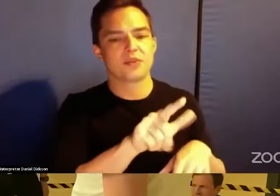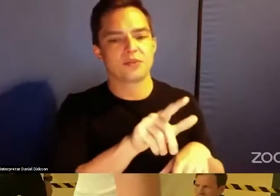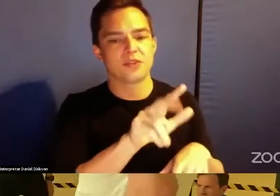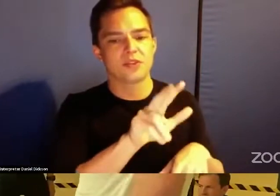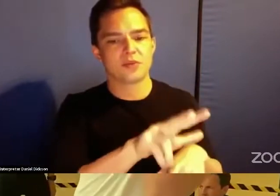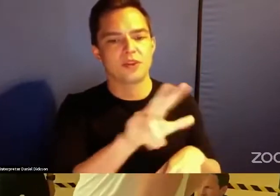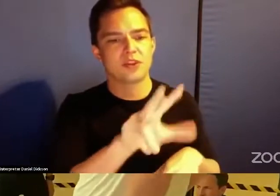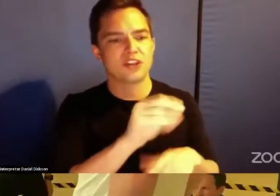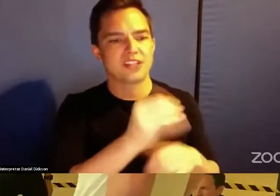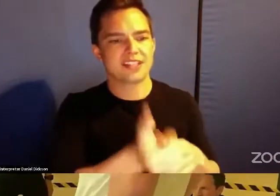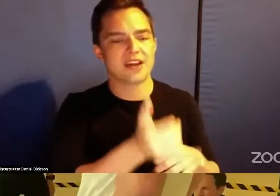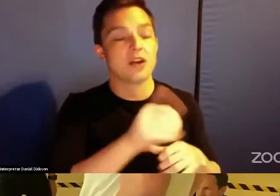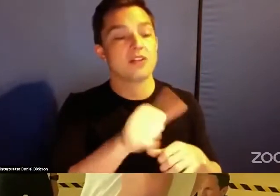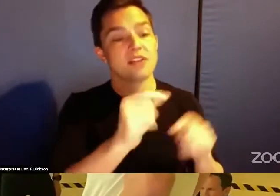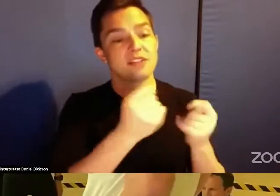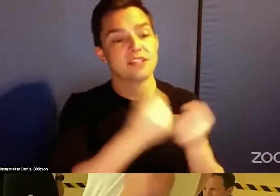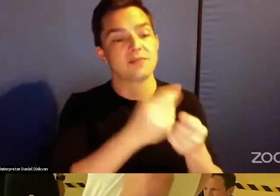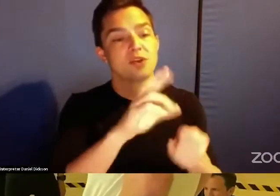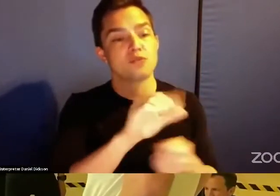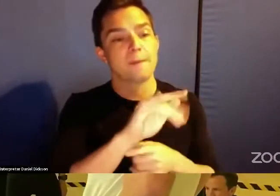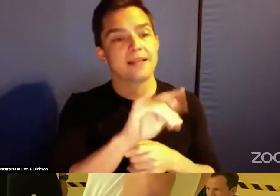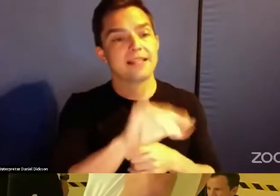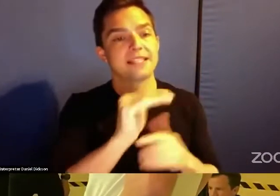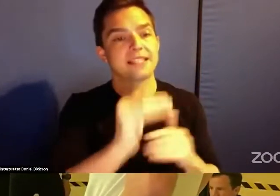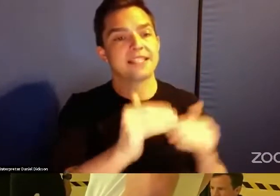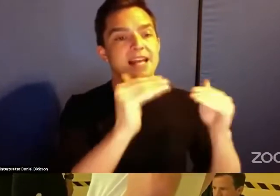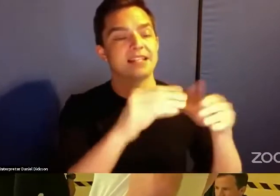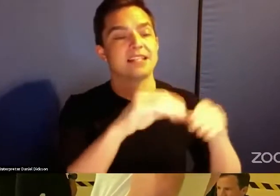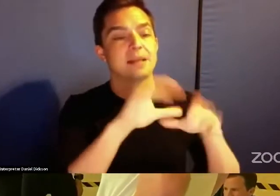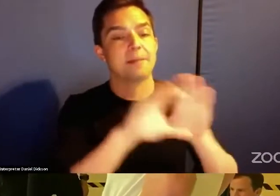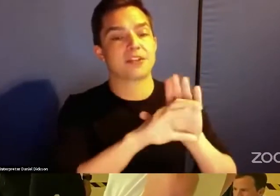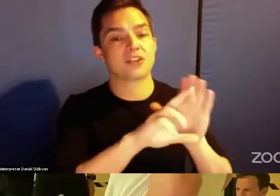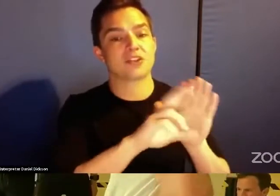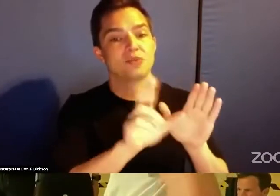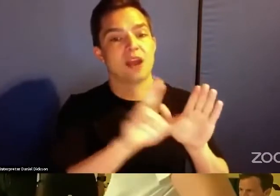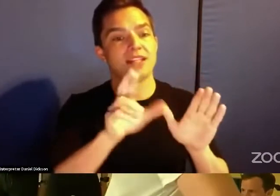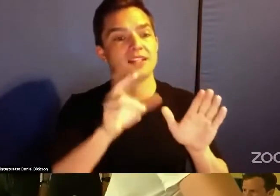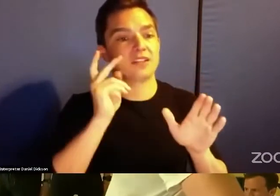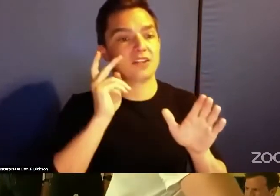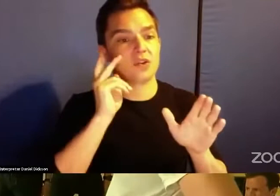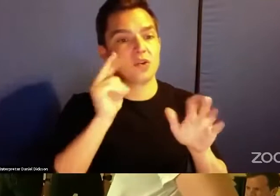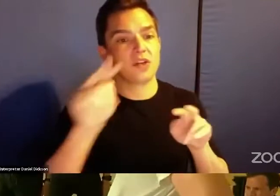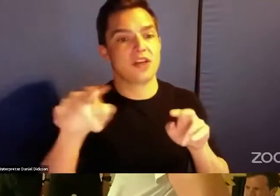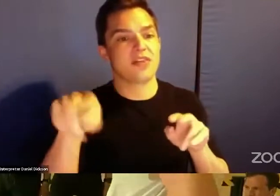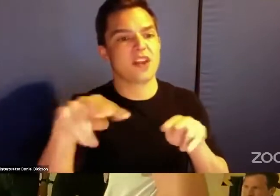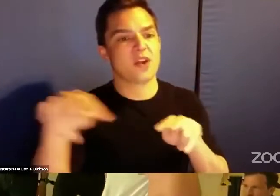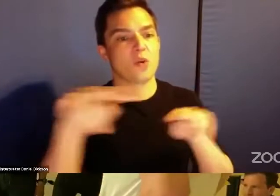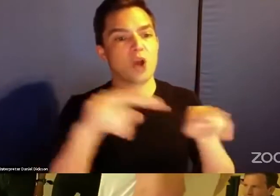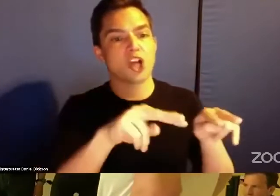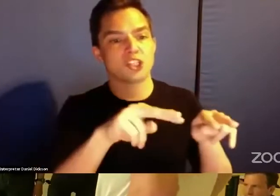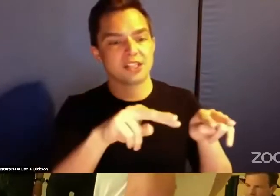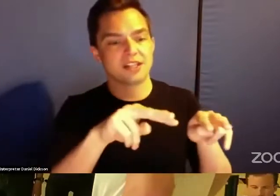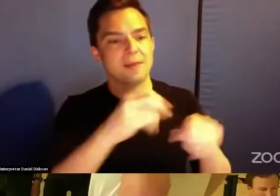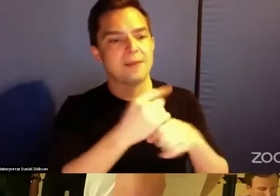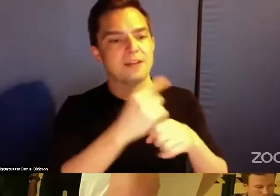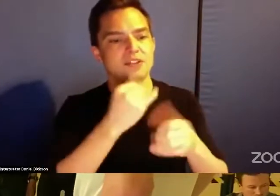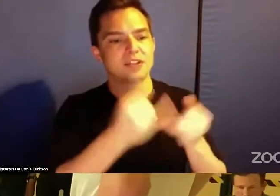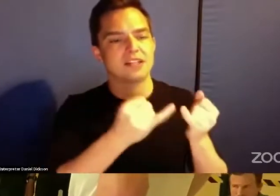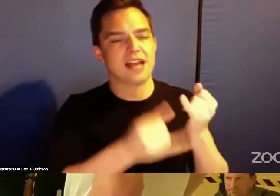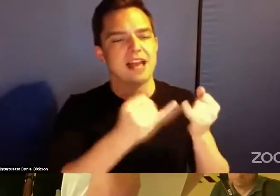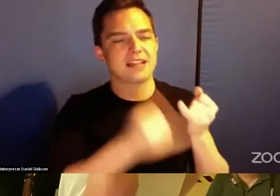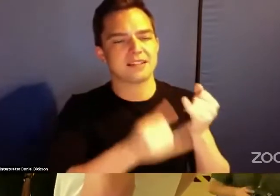Robility Enhanced, we saw from the picture in the right of your screens, watching on, just getting that last manoeuvre now.